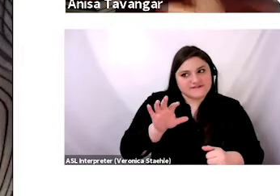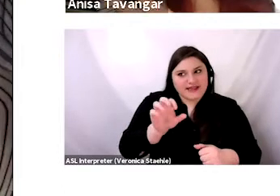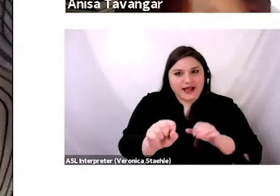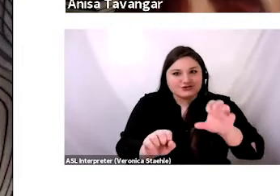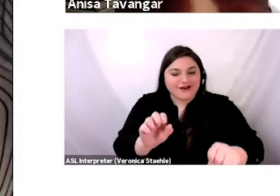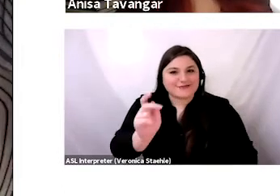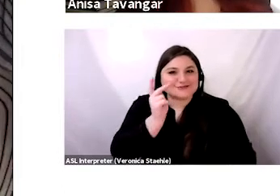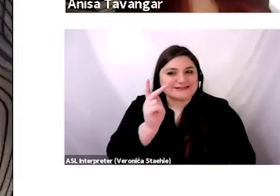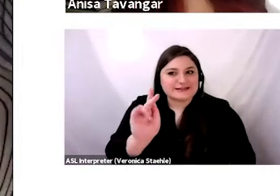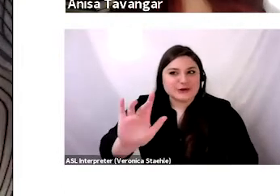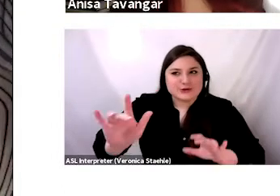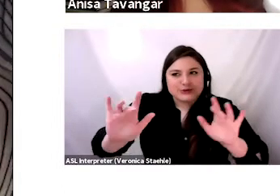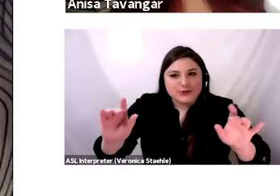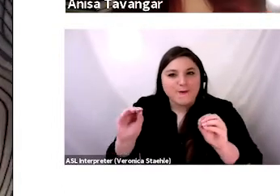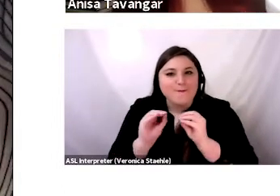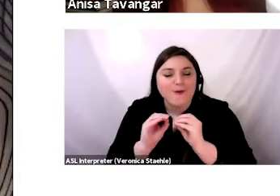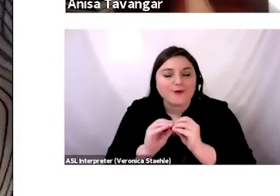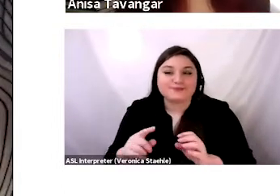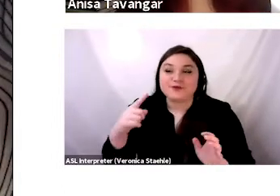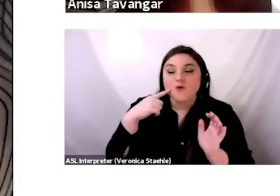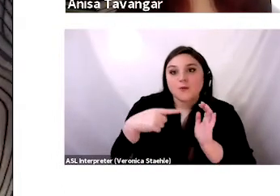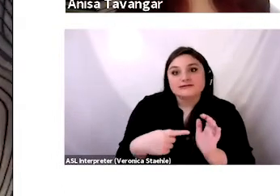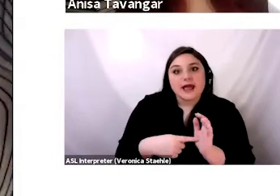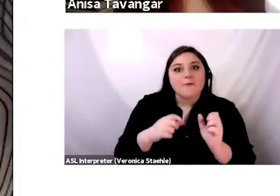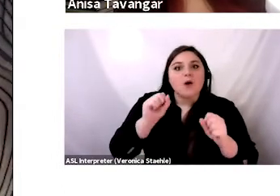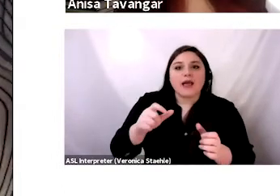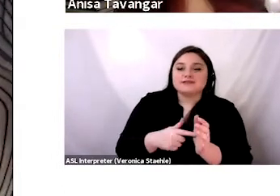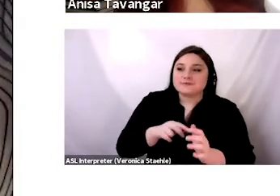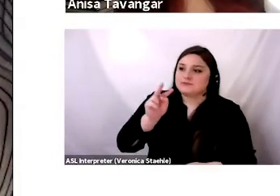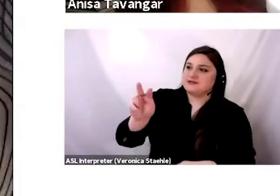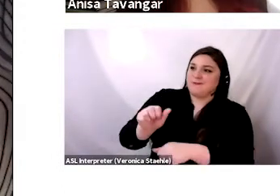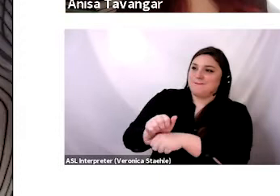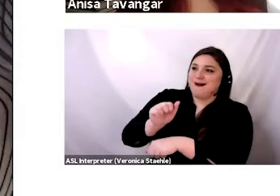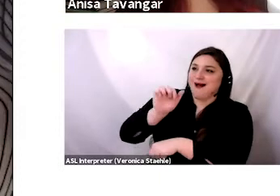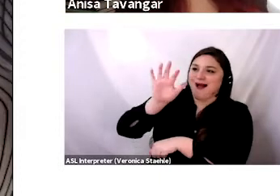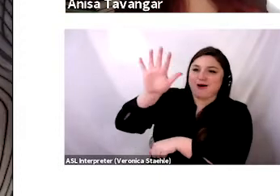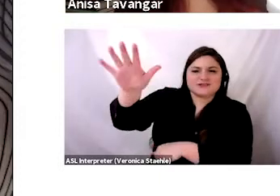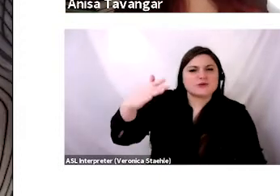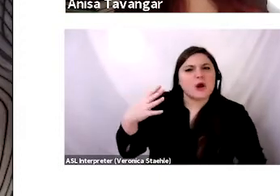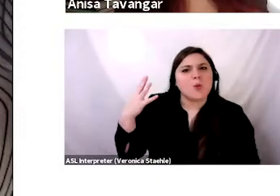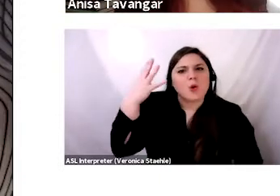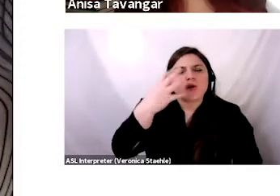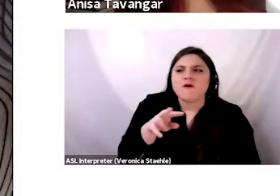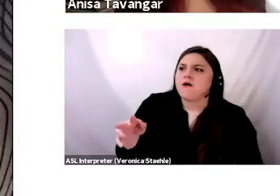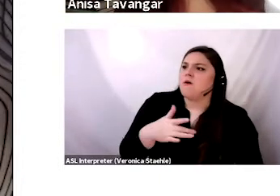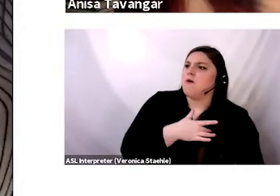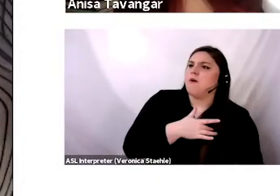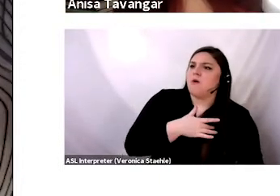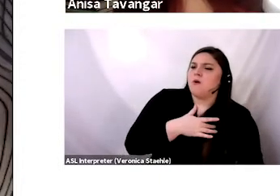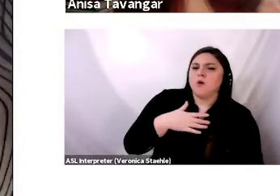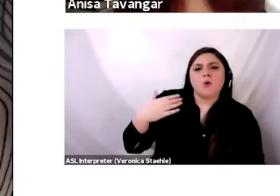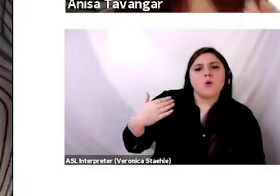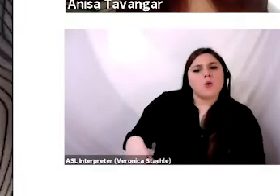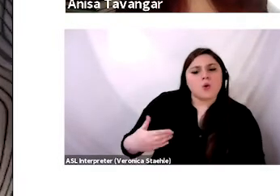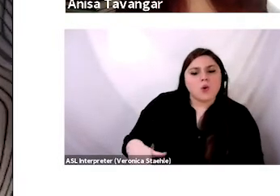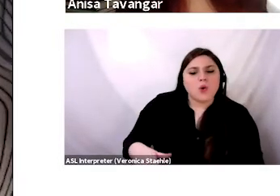mountain, or I'm in a forest, or I see an act of compassion between two strangers, that also can be